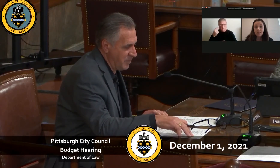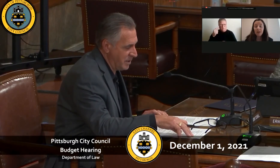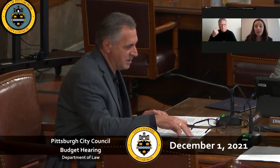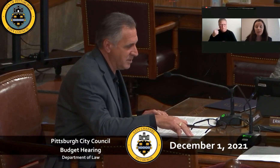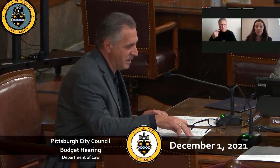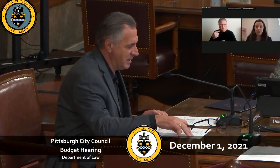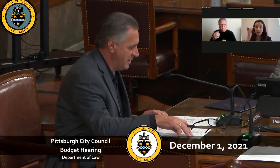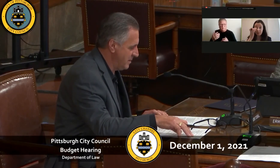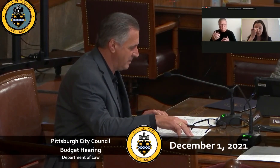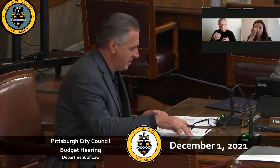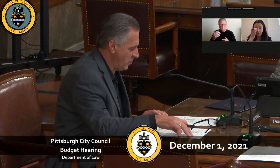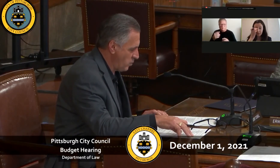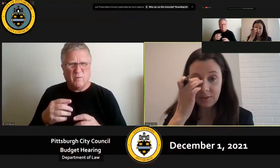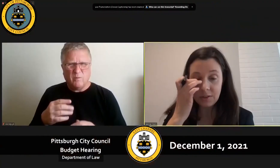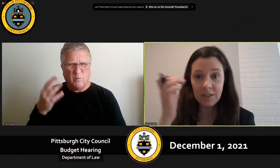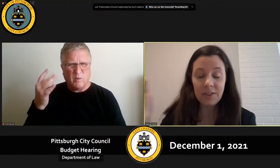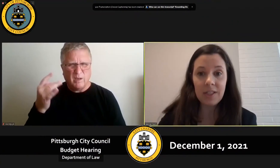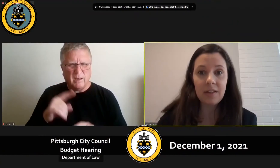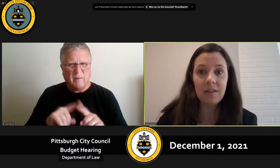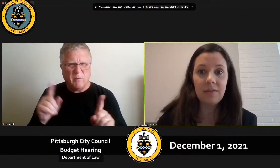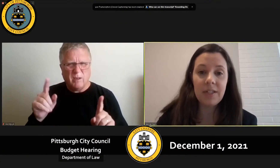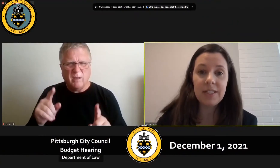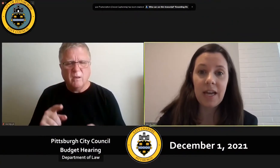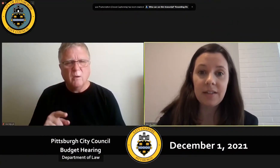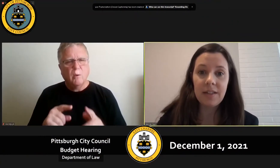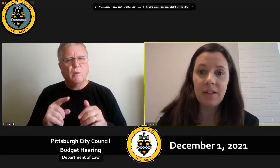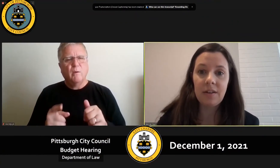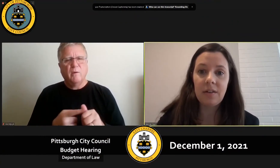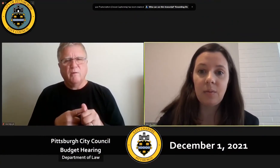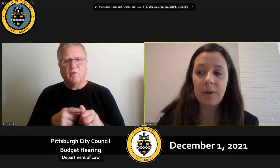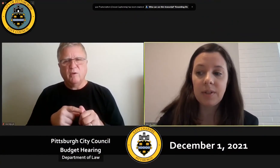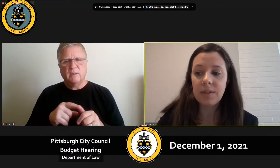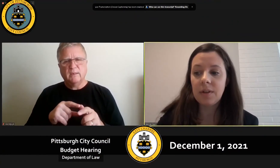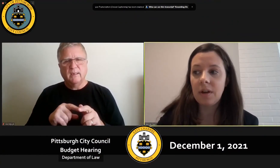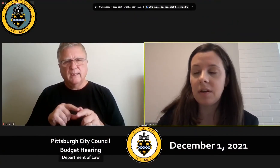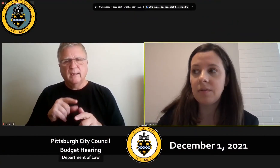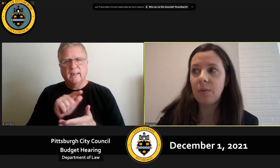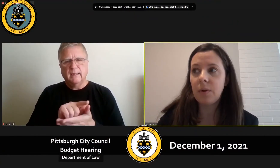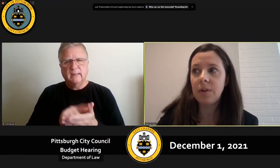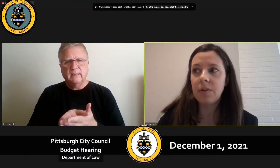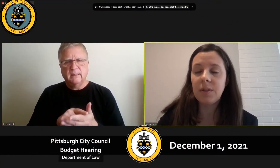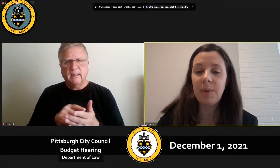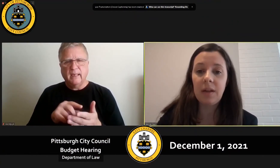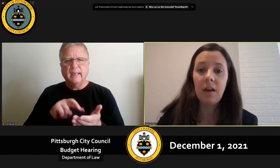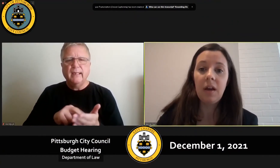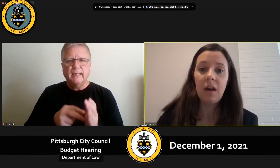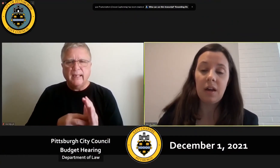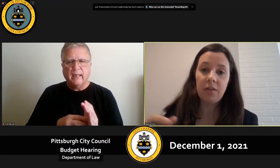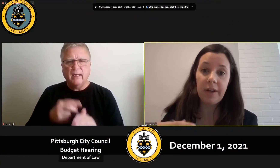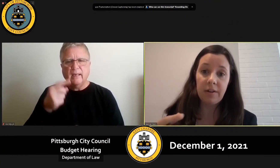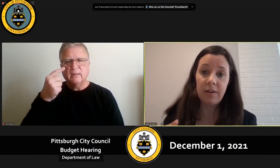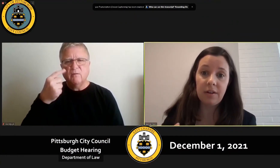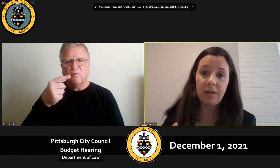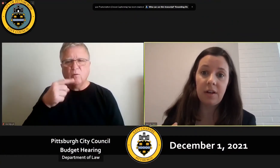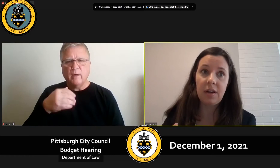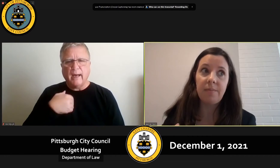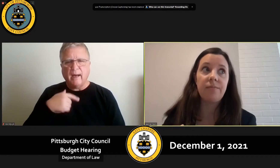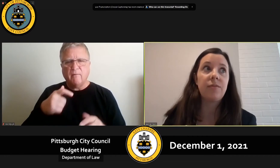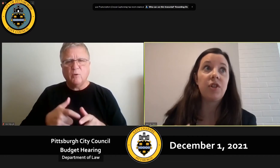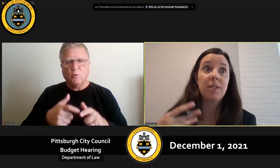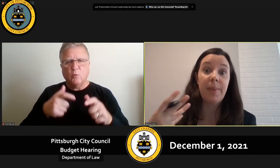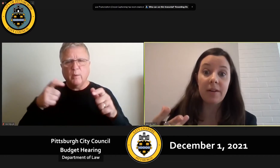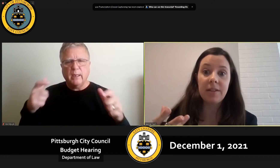the i believe the initial legislative intent here was uh for there to be uh greater um